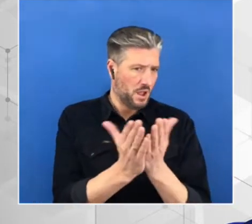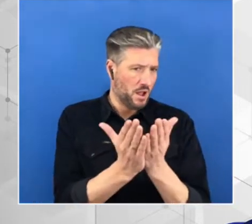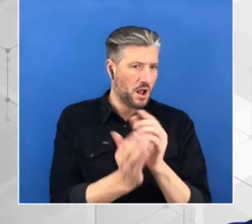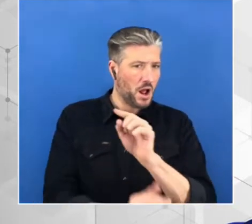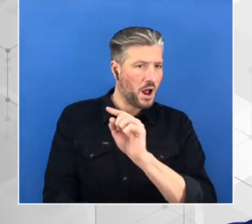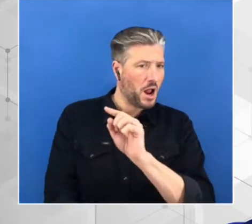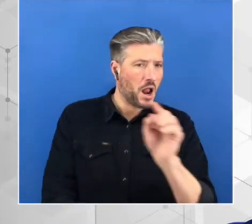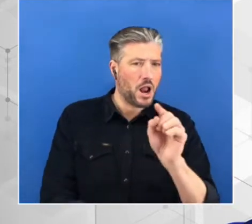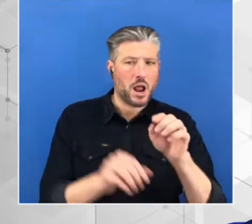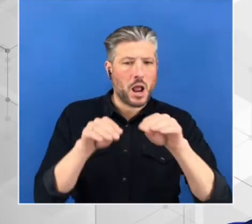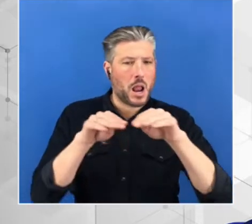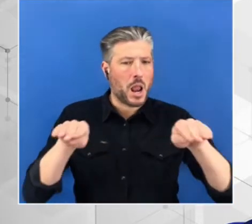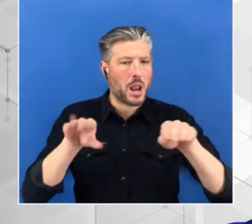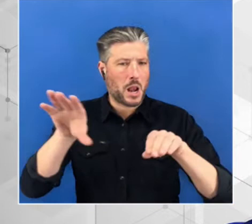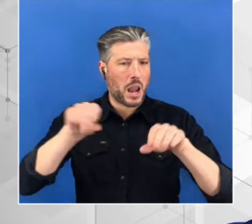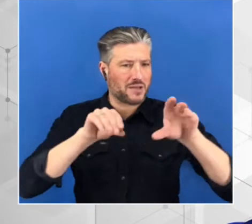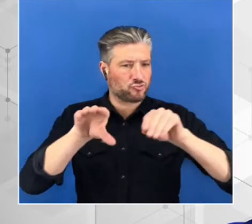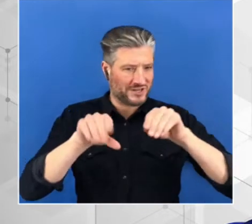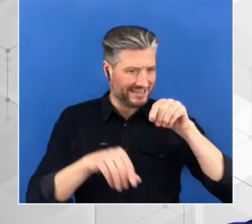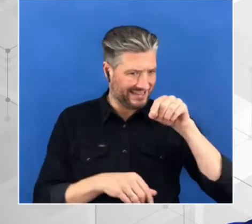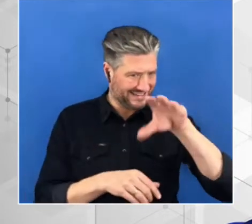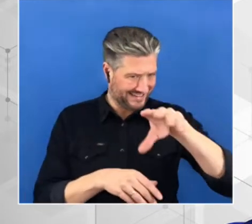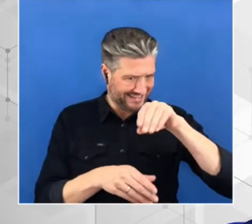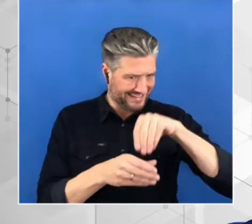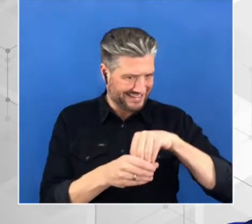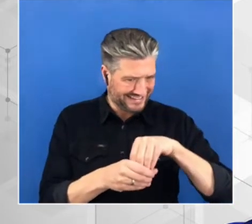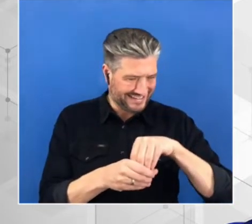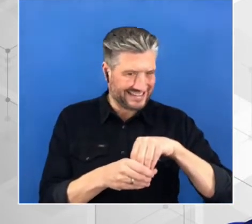not the production environment,